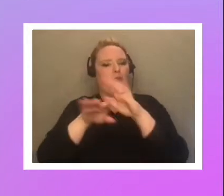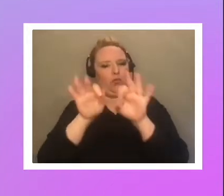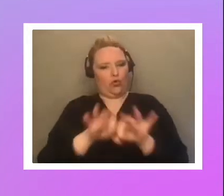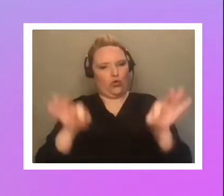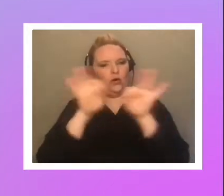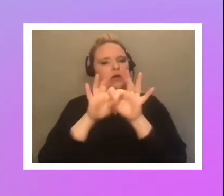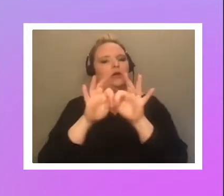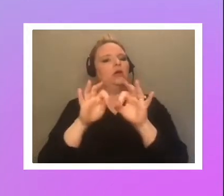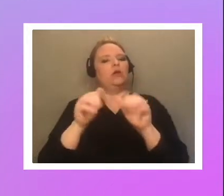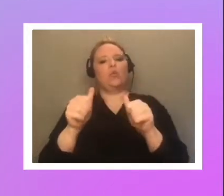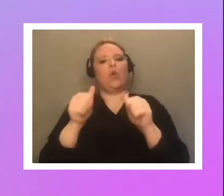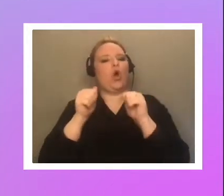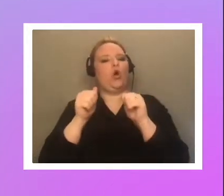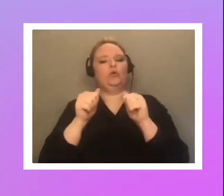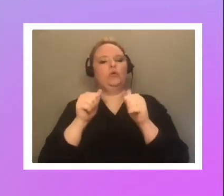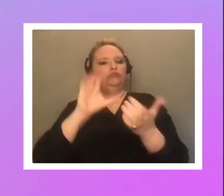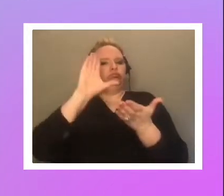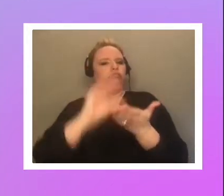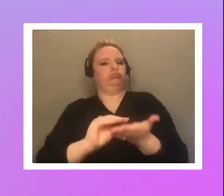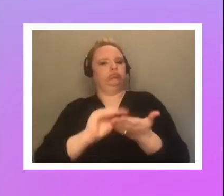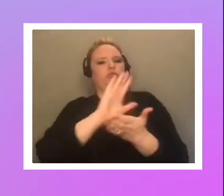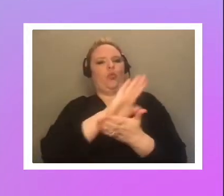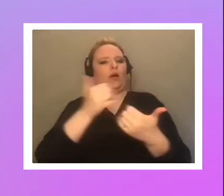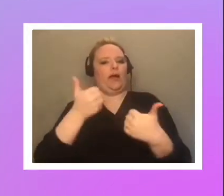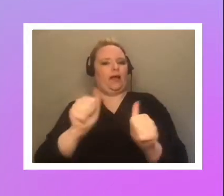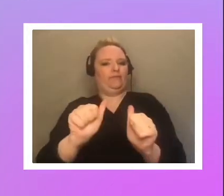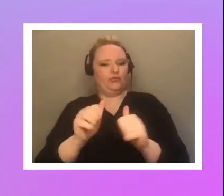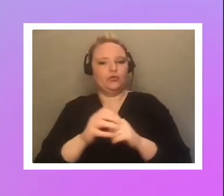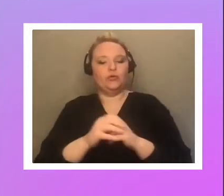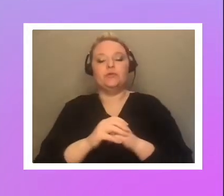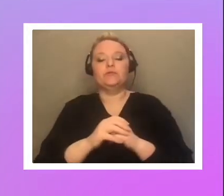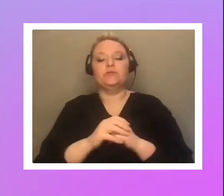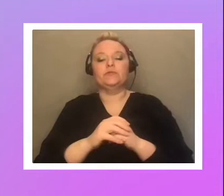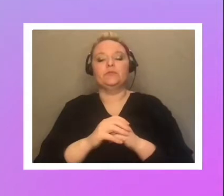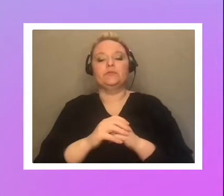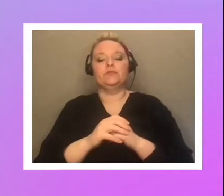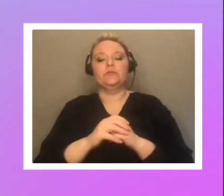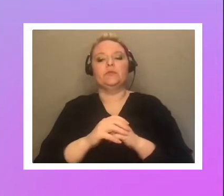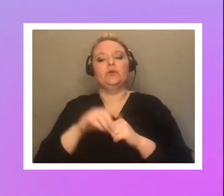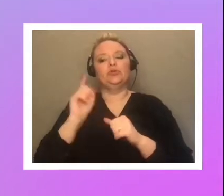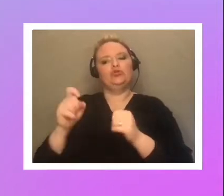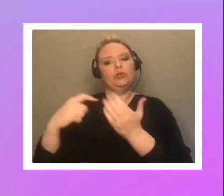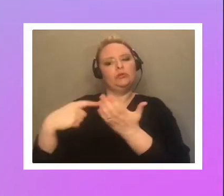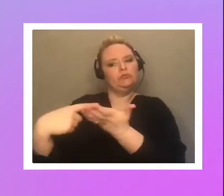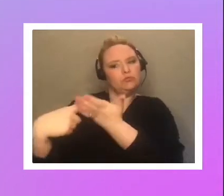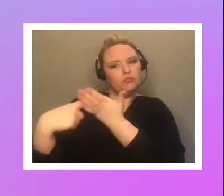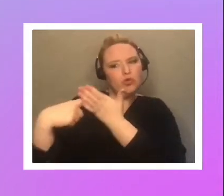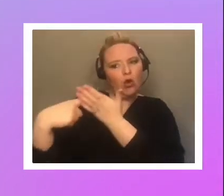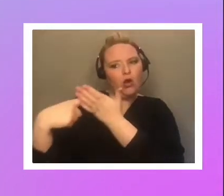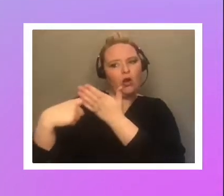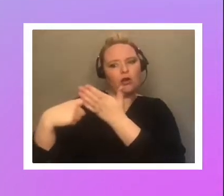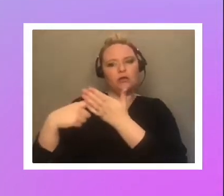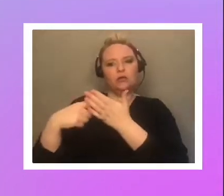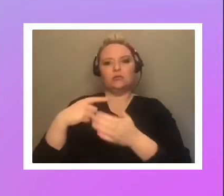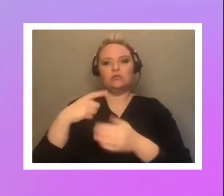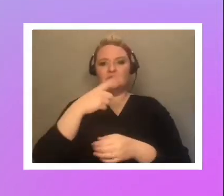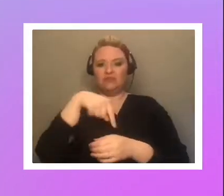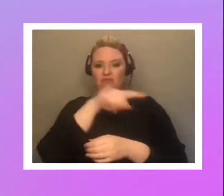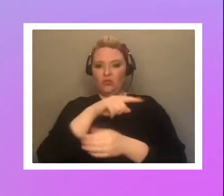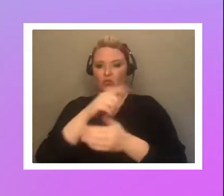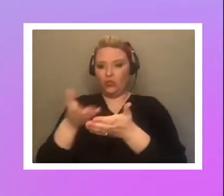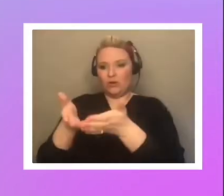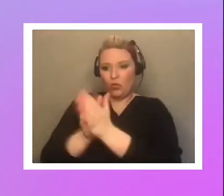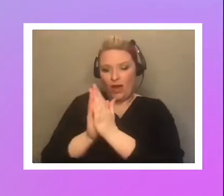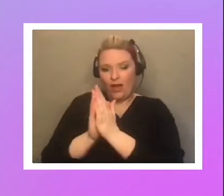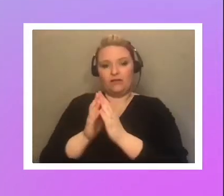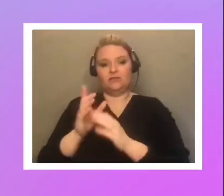your efforts. I would say that you should talk with them about requests or